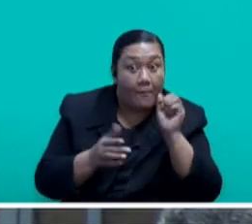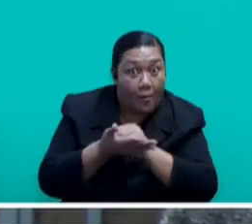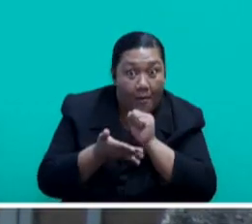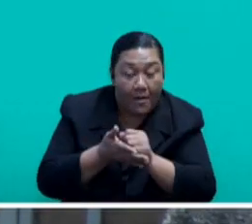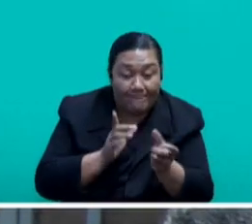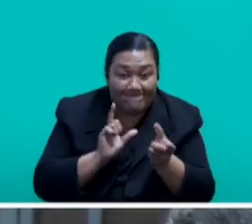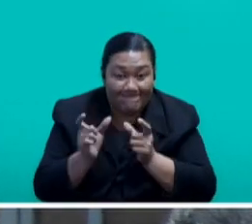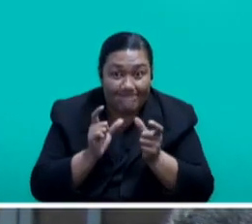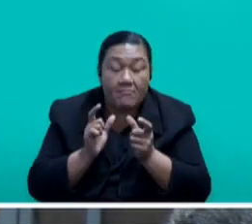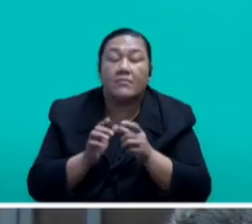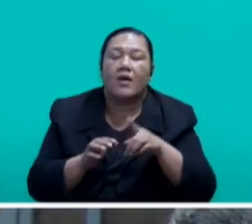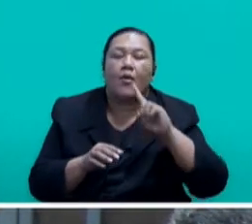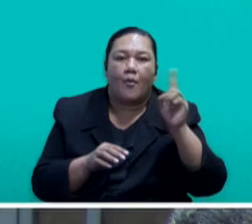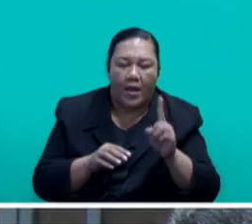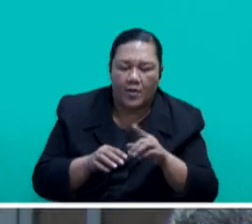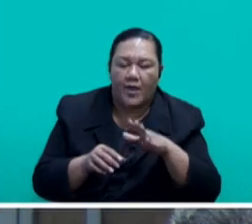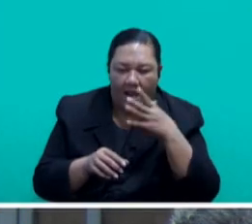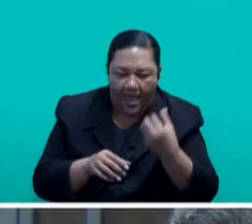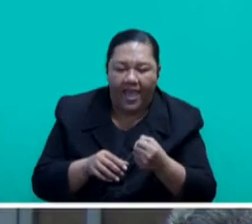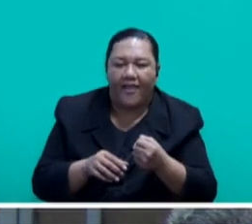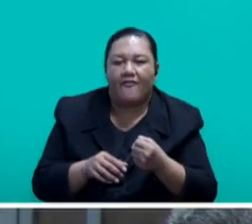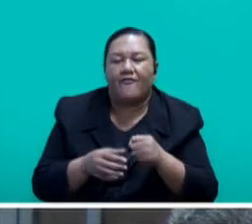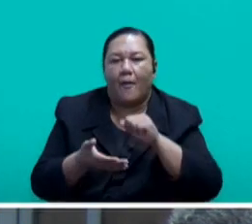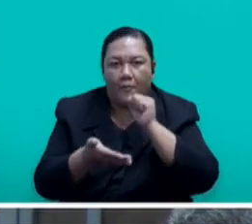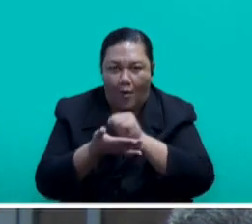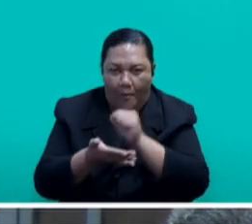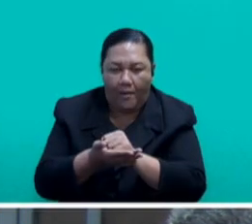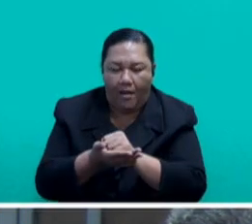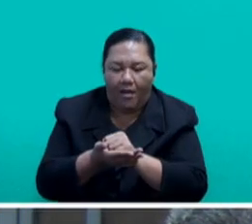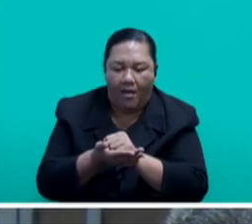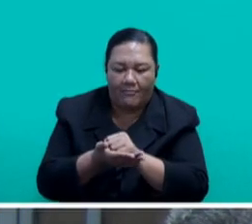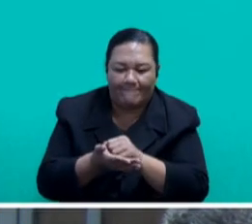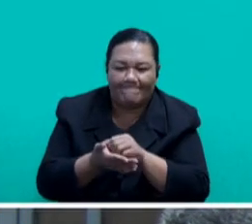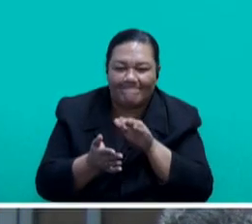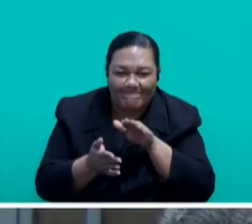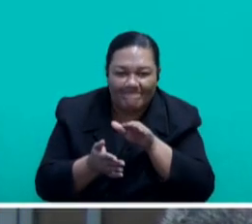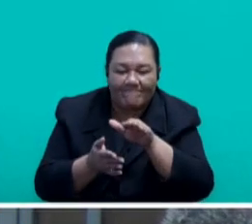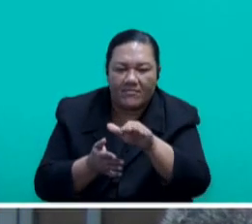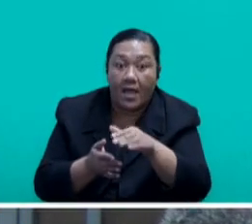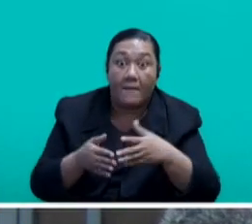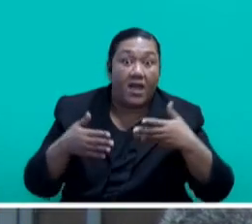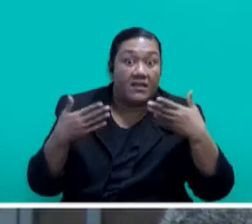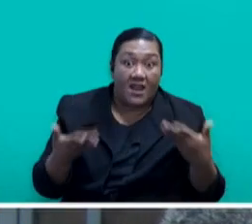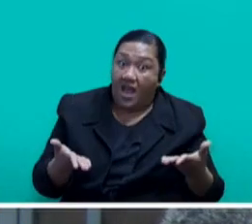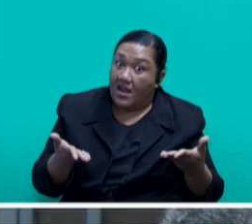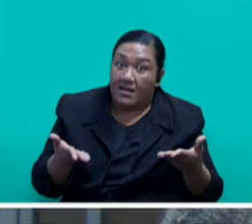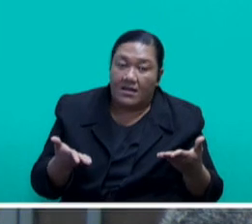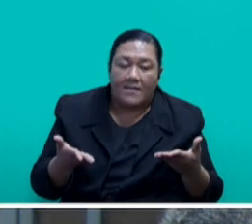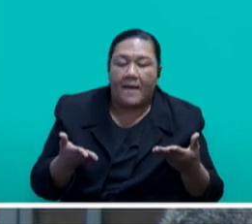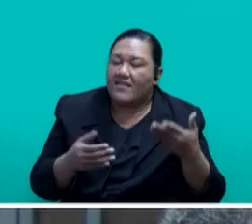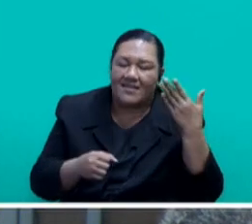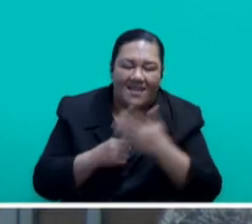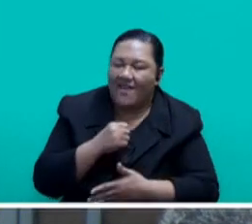on the same VAT rate, but unfortunately, this is not the case. The Honourable Hem Chand, in his